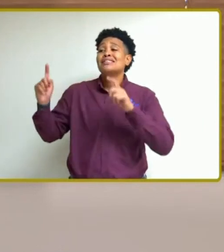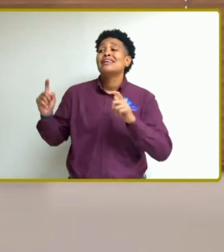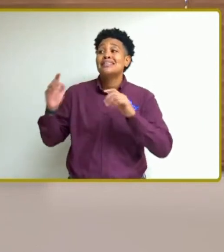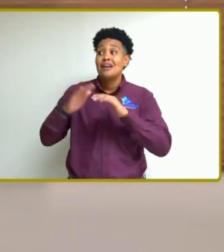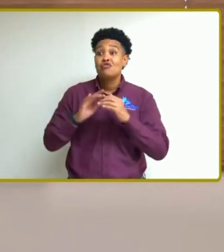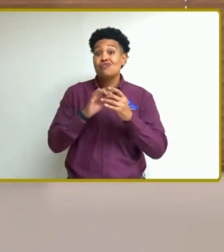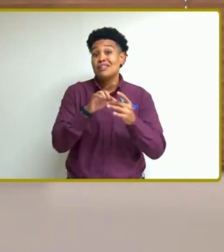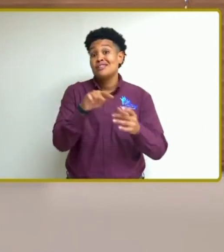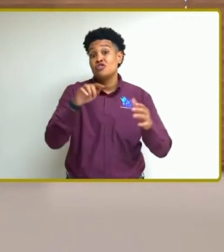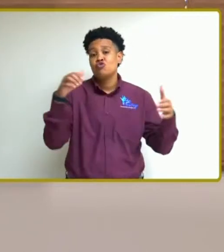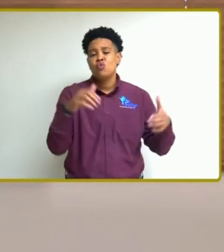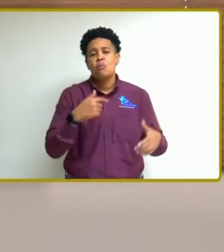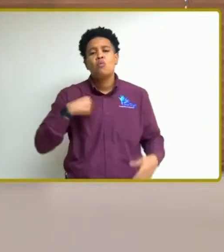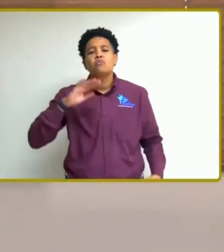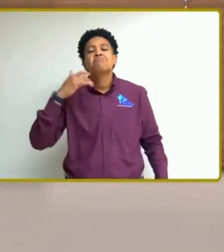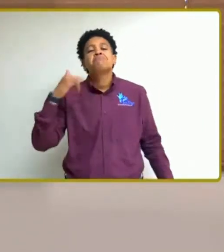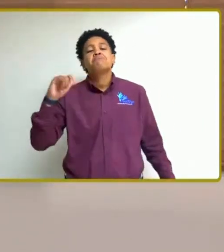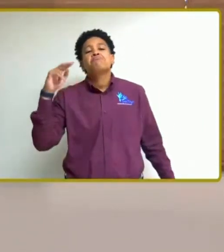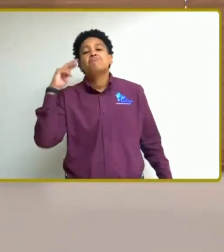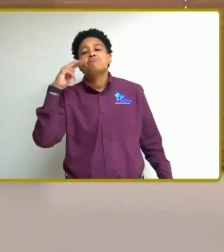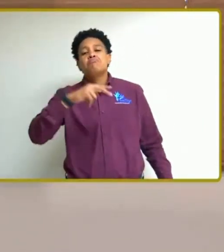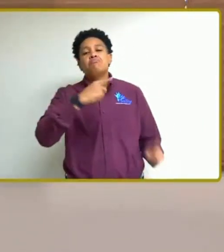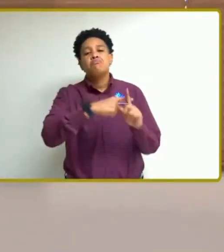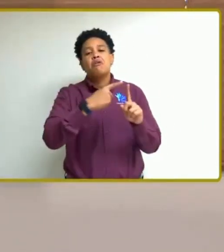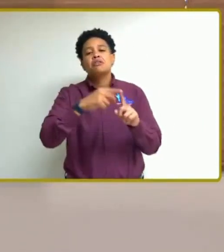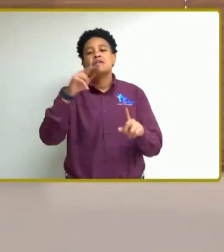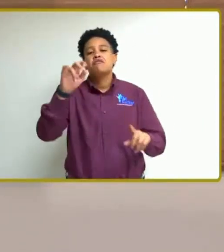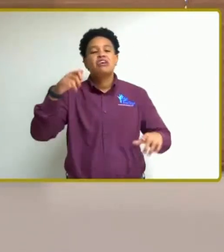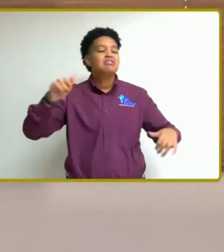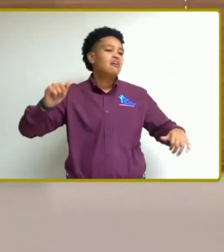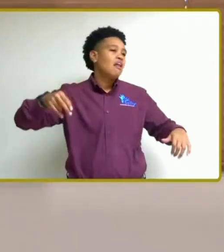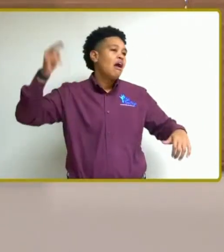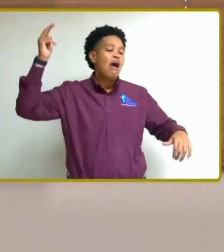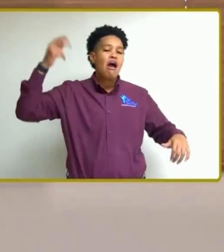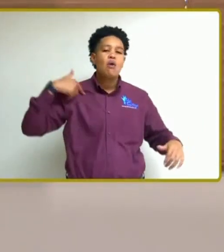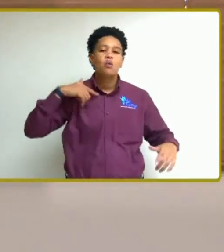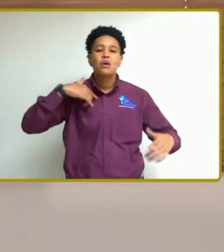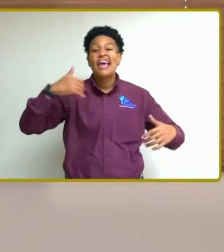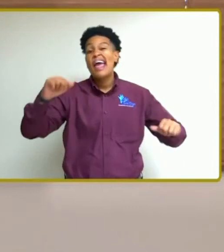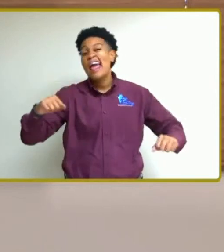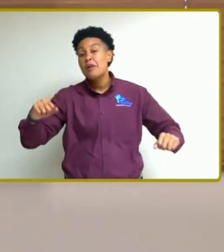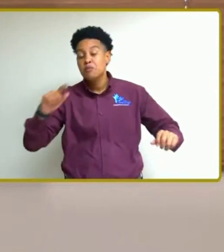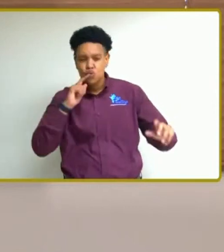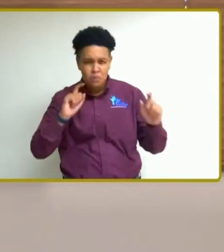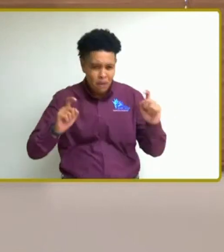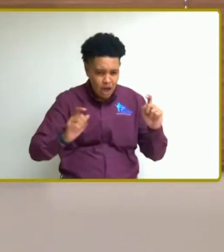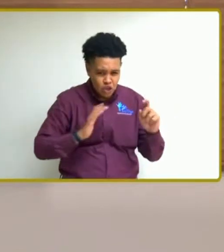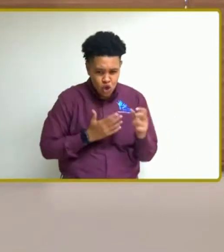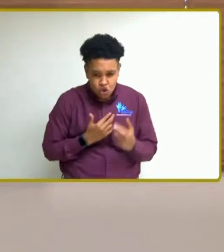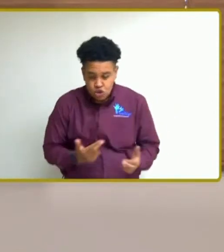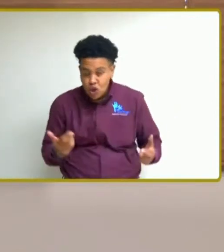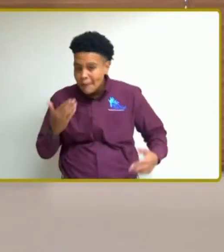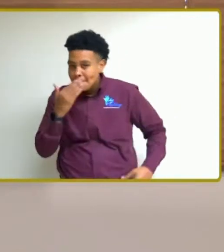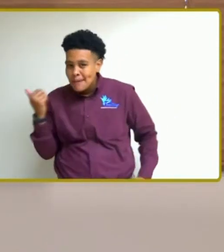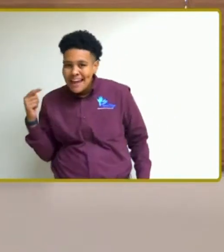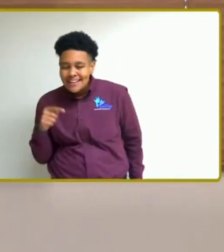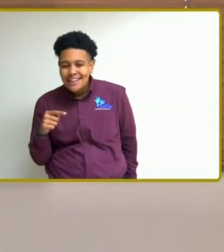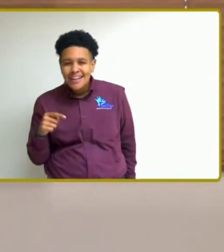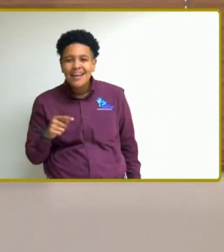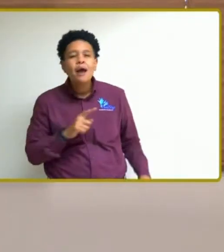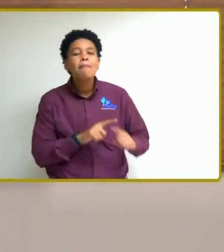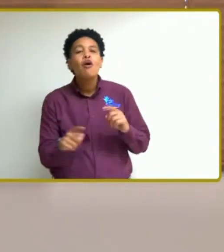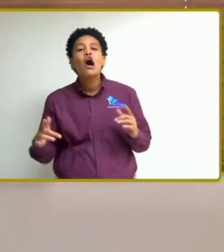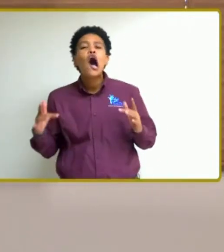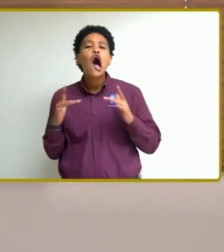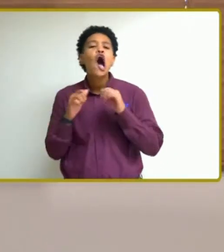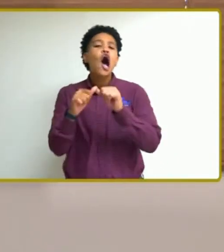these groups, we would have still gotten the positivity rate and we would have been able to man our resources better. But the